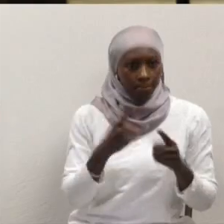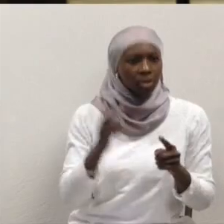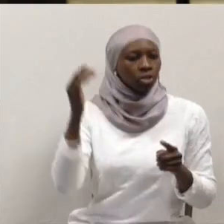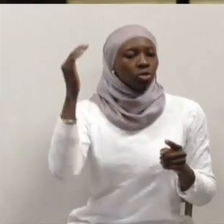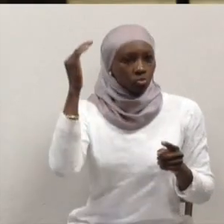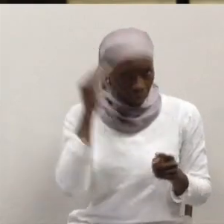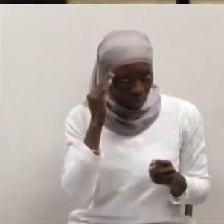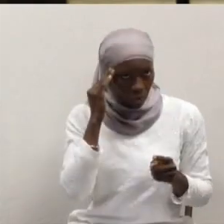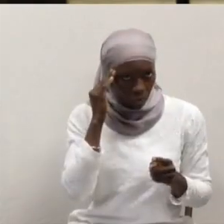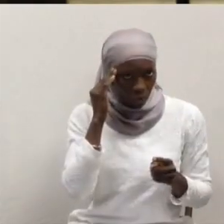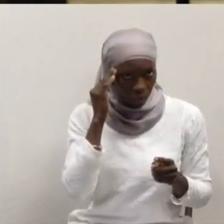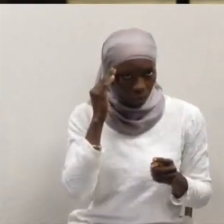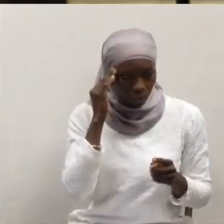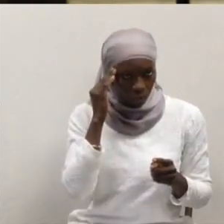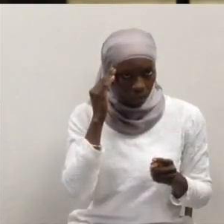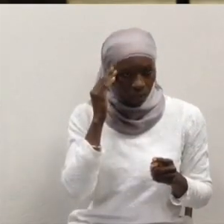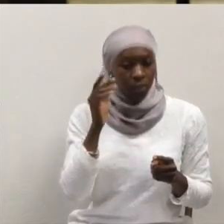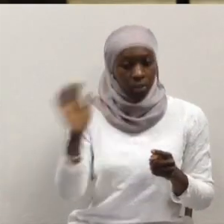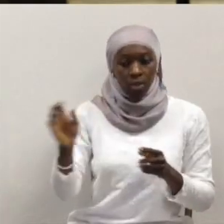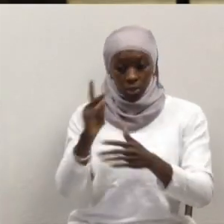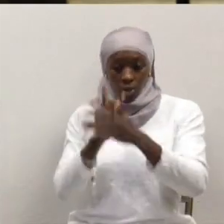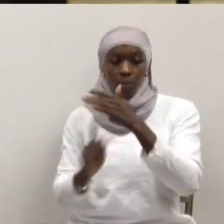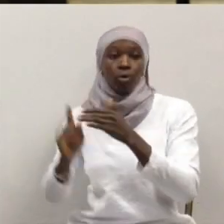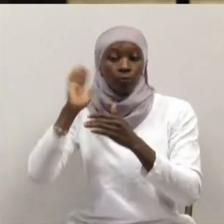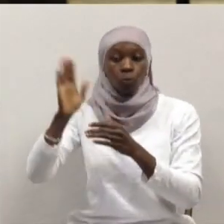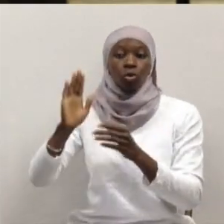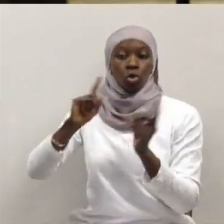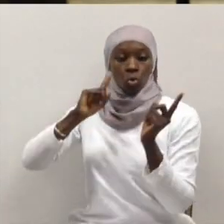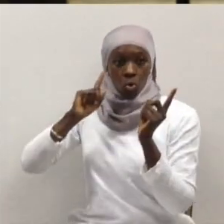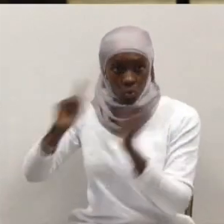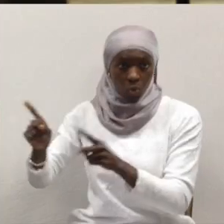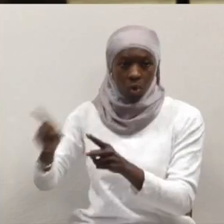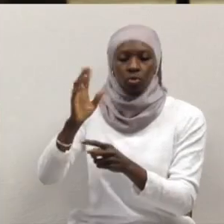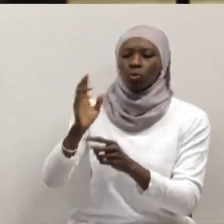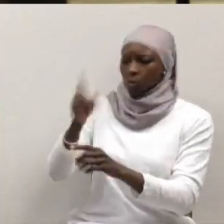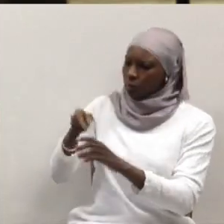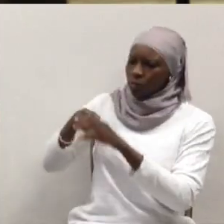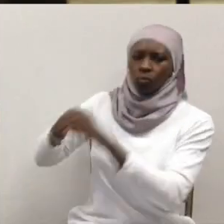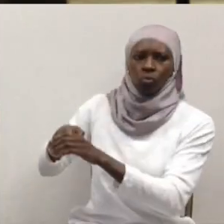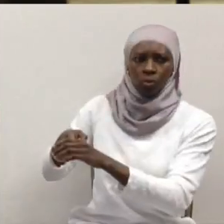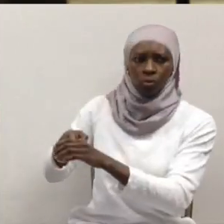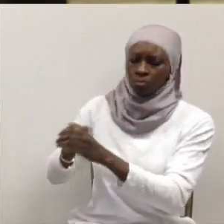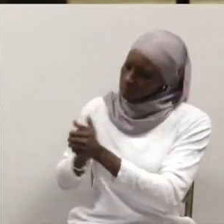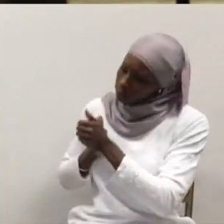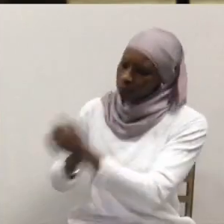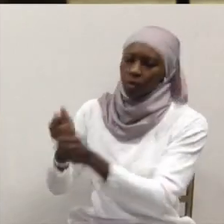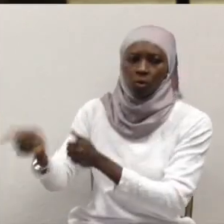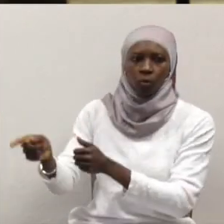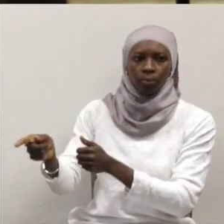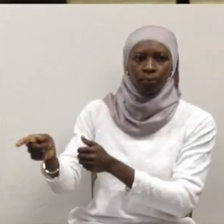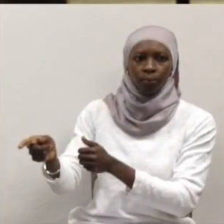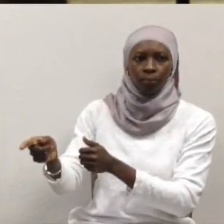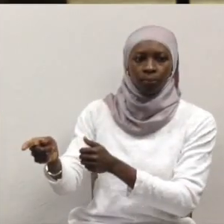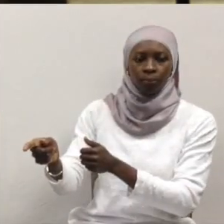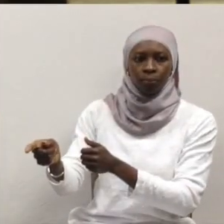that Muhammad and his community will go, they will be finished, and they will stay behind, and they will be